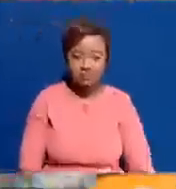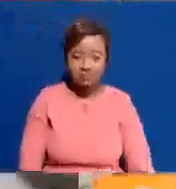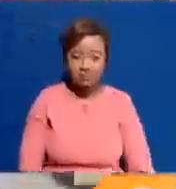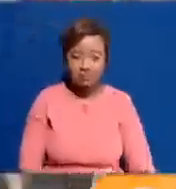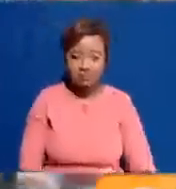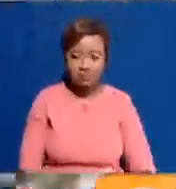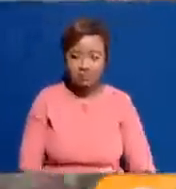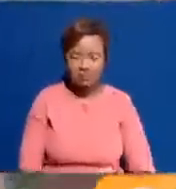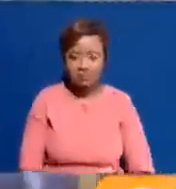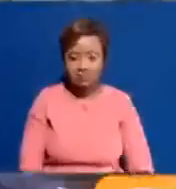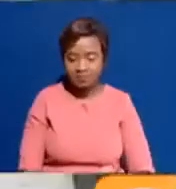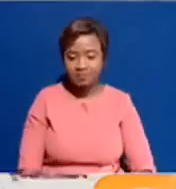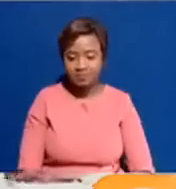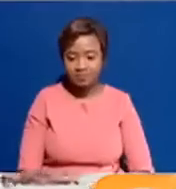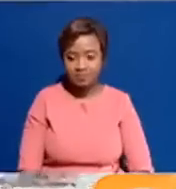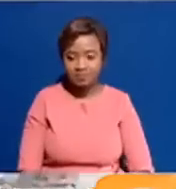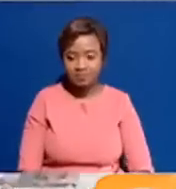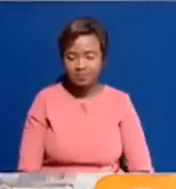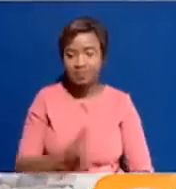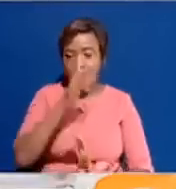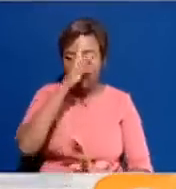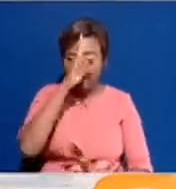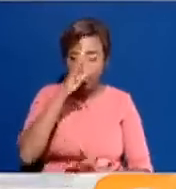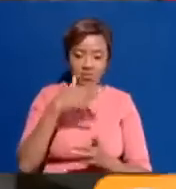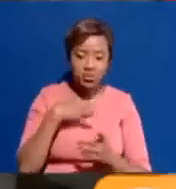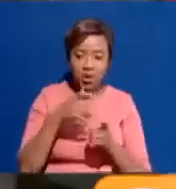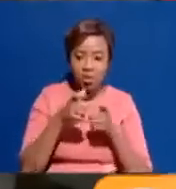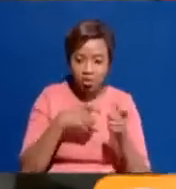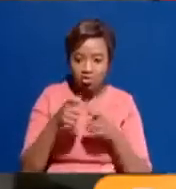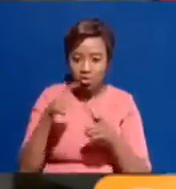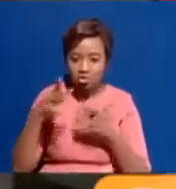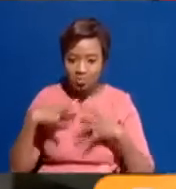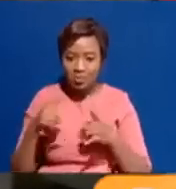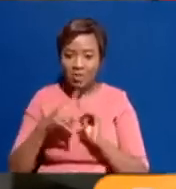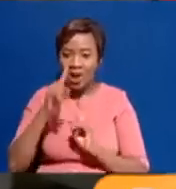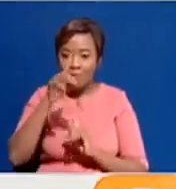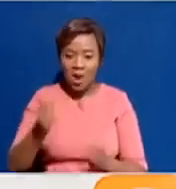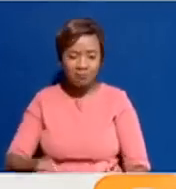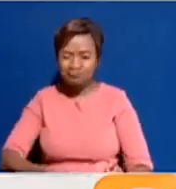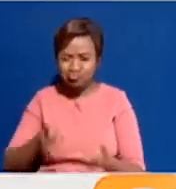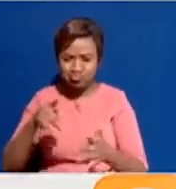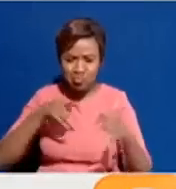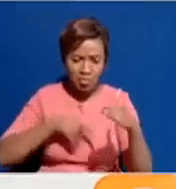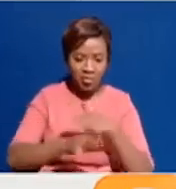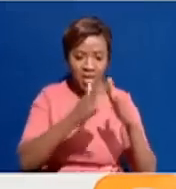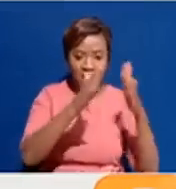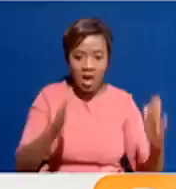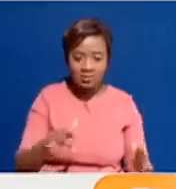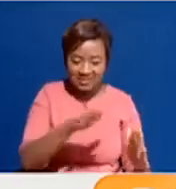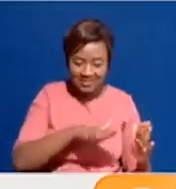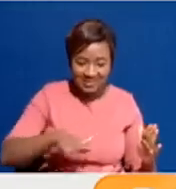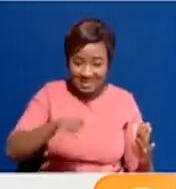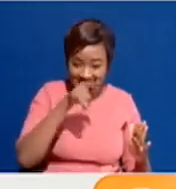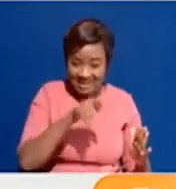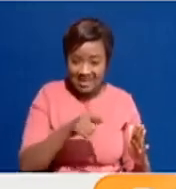As police hurled tear gas canisters to control the protesting crowds, one got into the house where baby Precious lay through